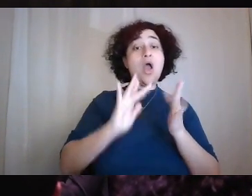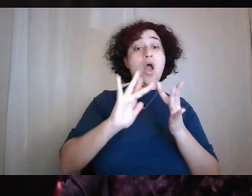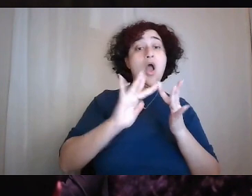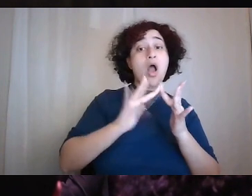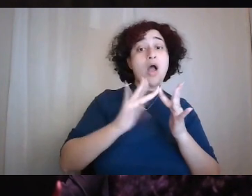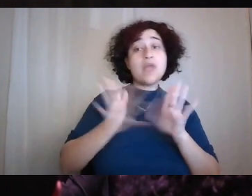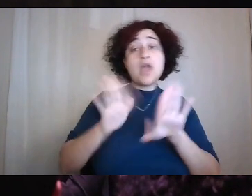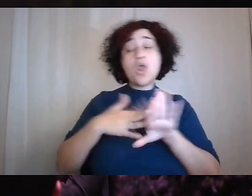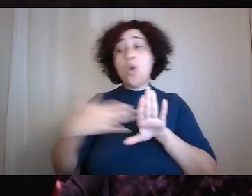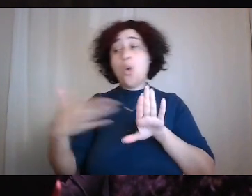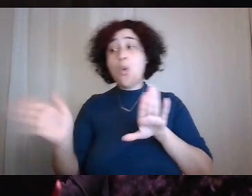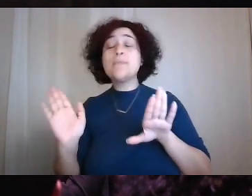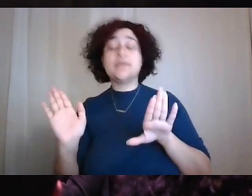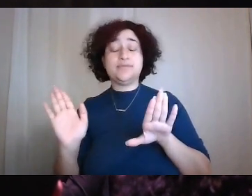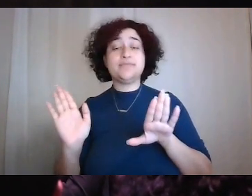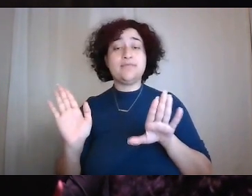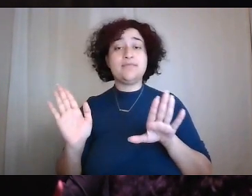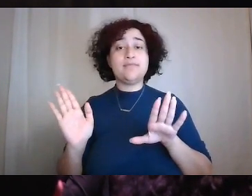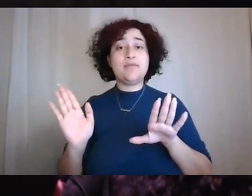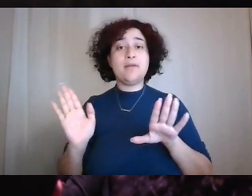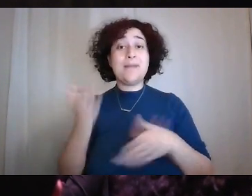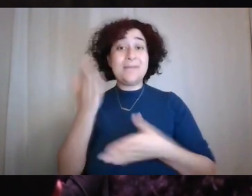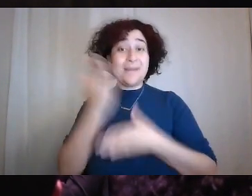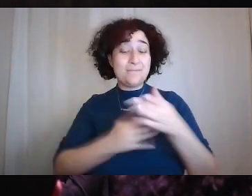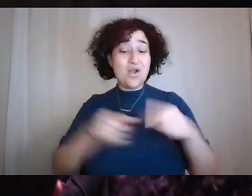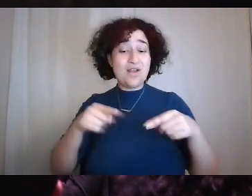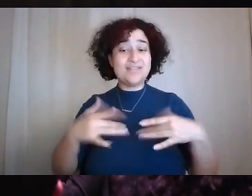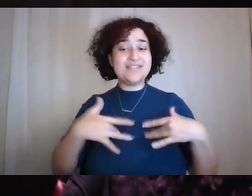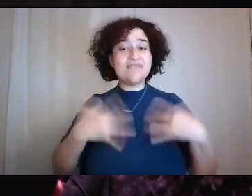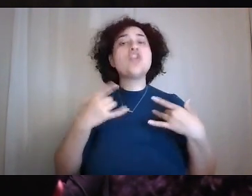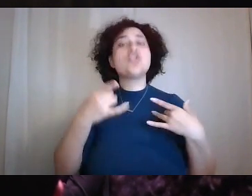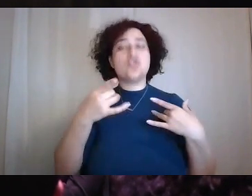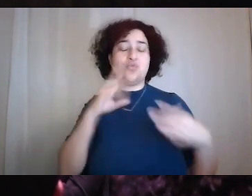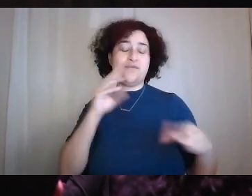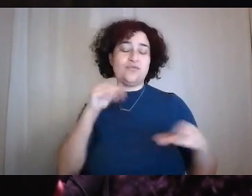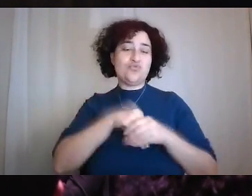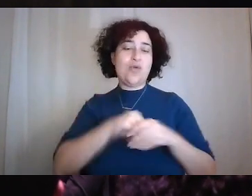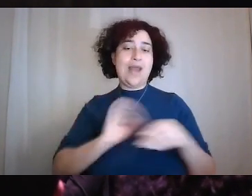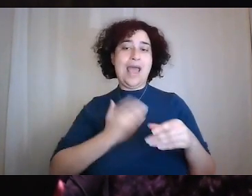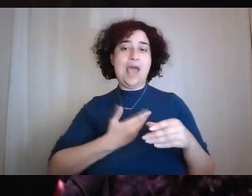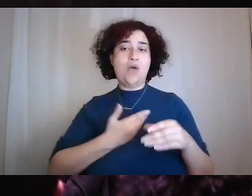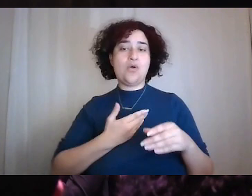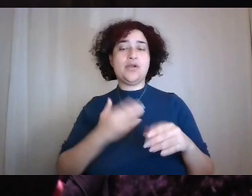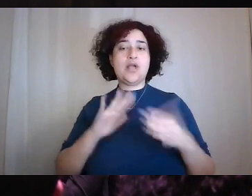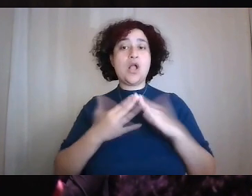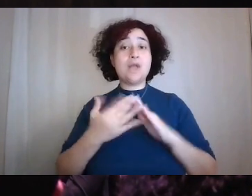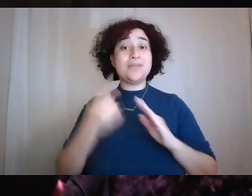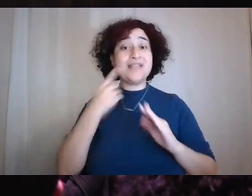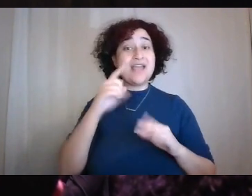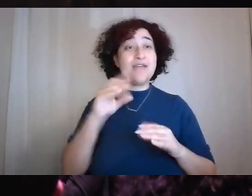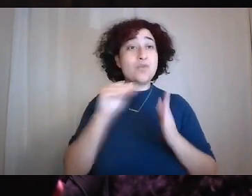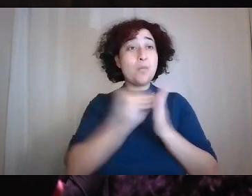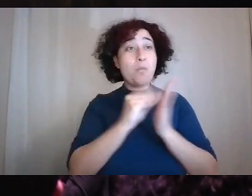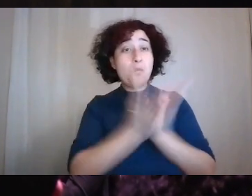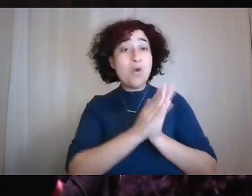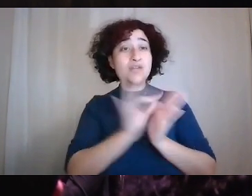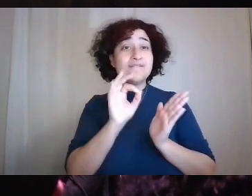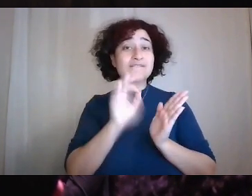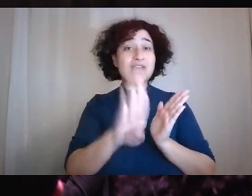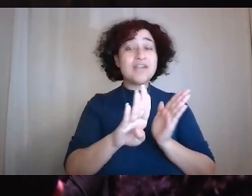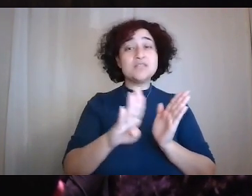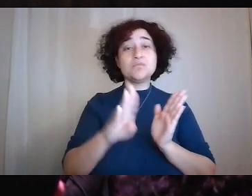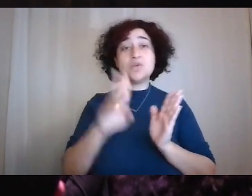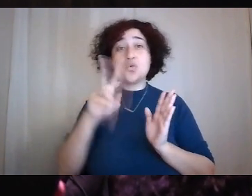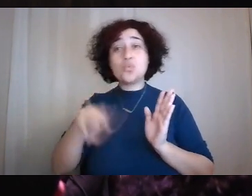of this event, you are a member of the commons. If you post on our Facebook page, read a piece about Latinx theater on HowlRound, you